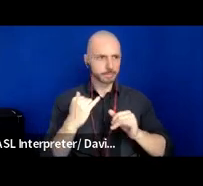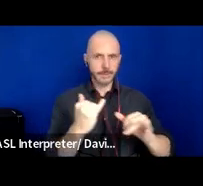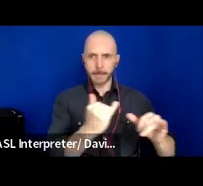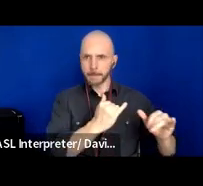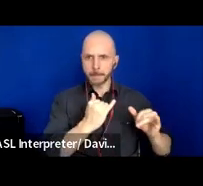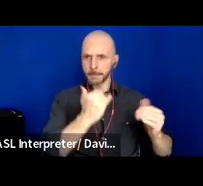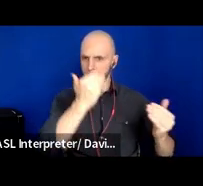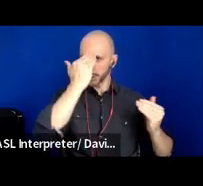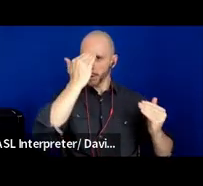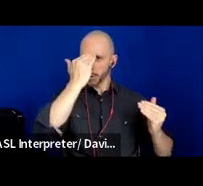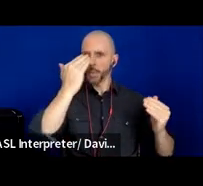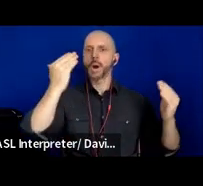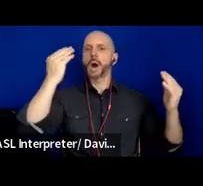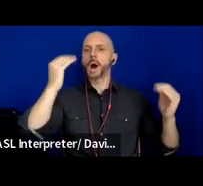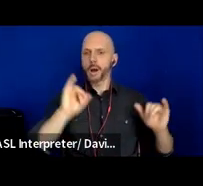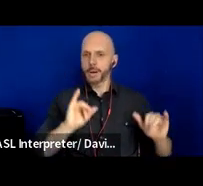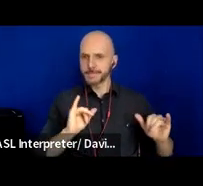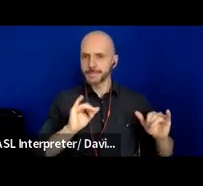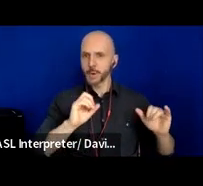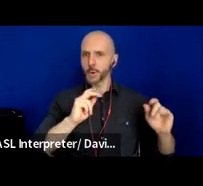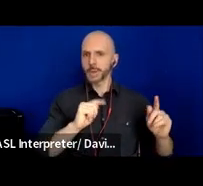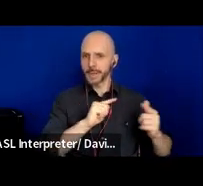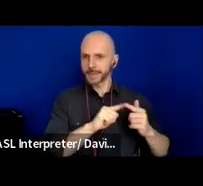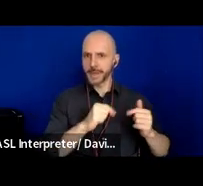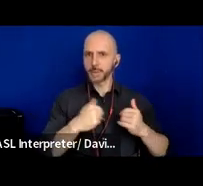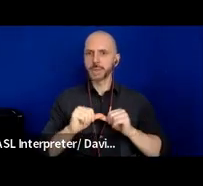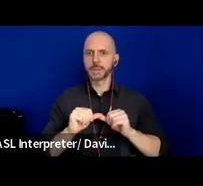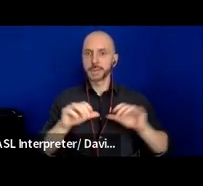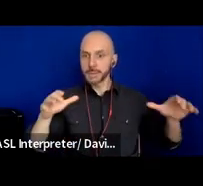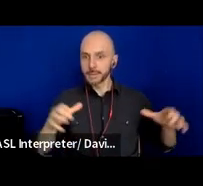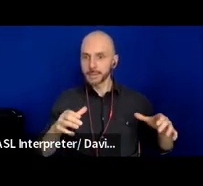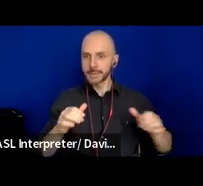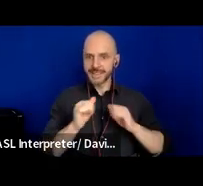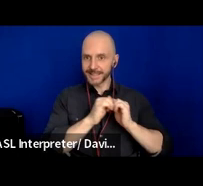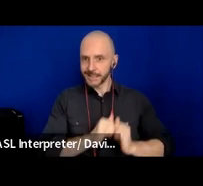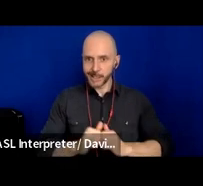equity issues, that can help us keep moving forward together?